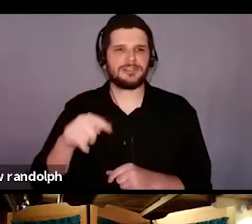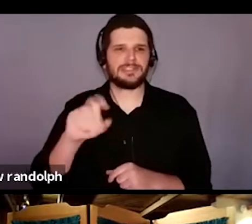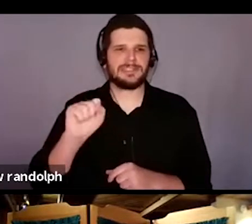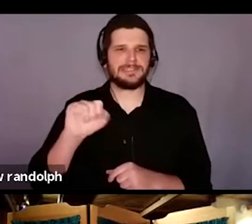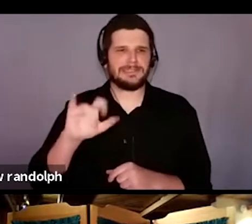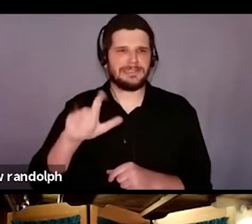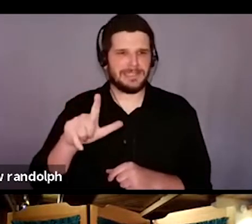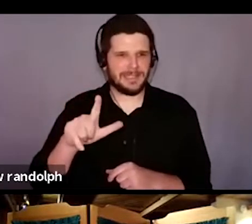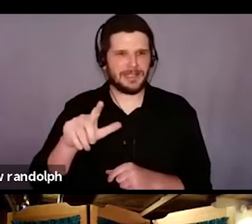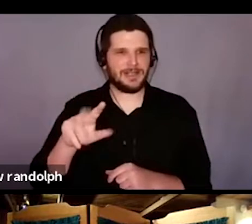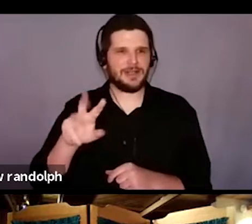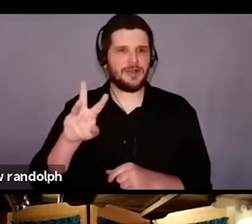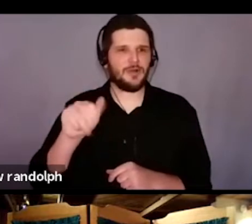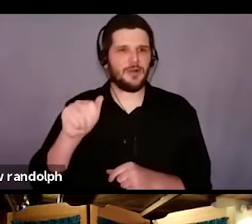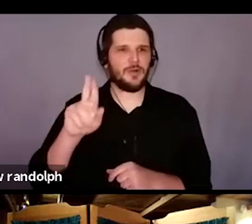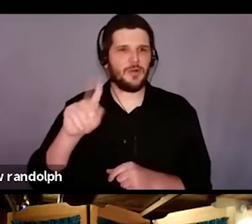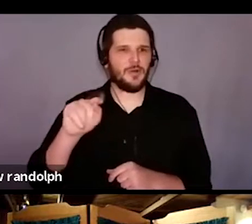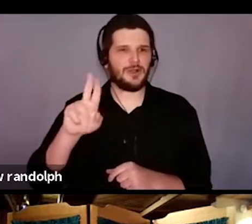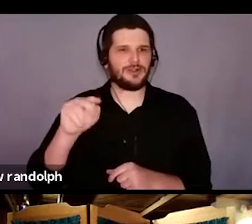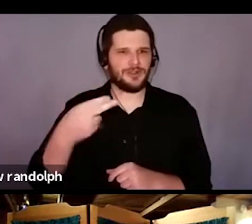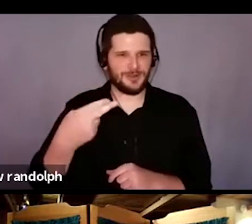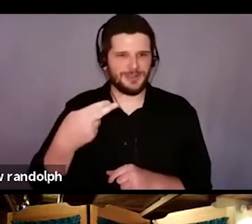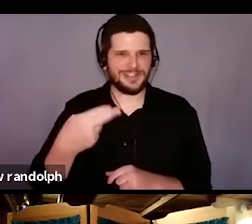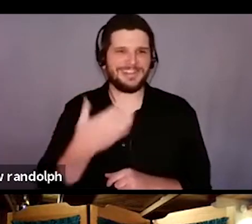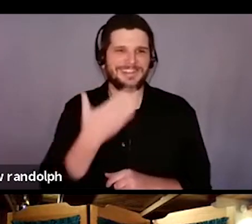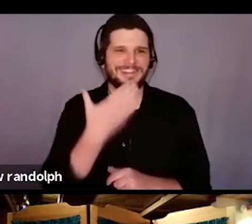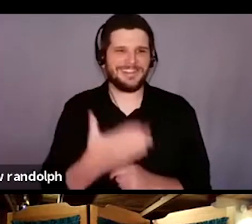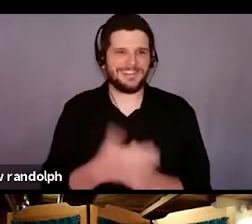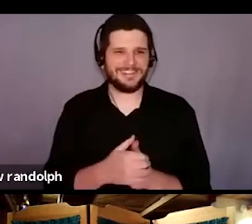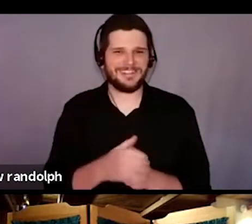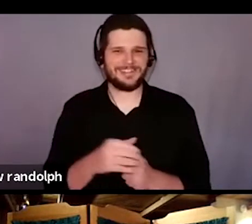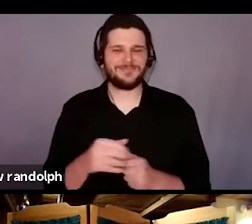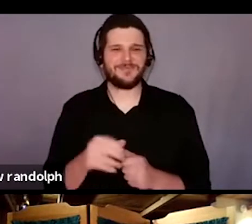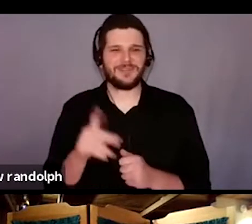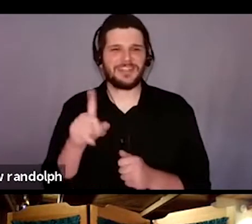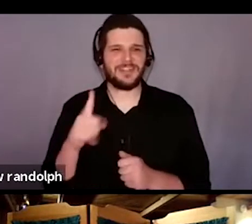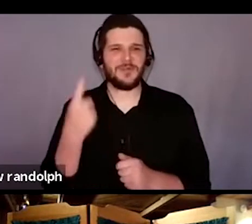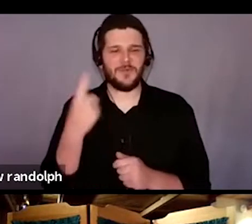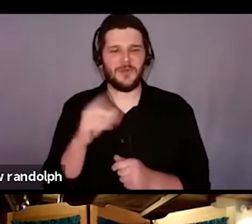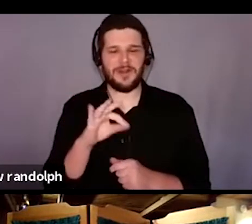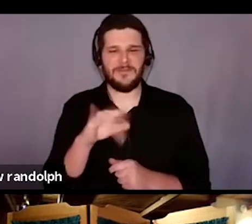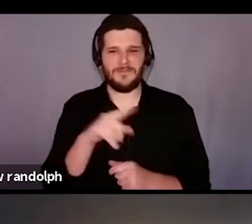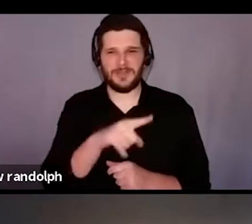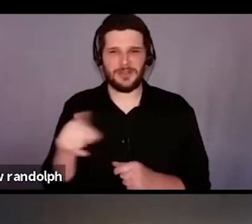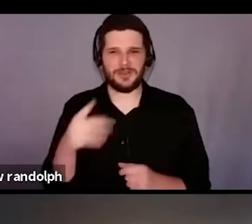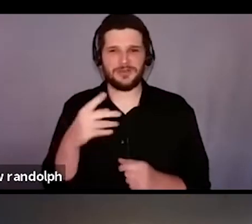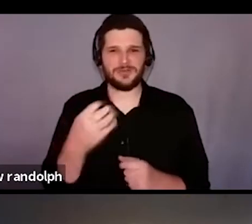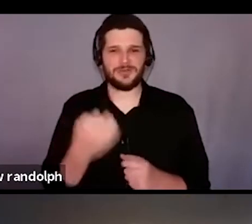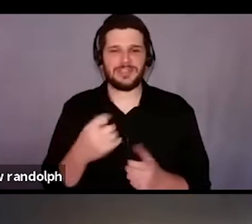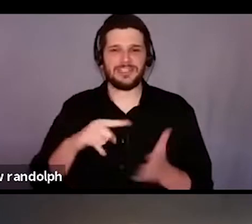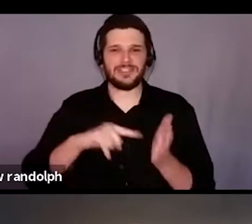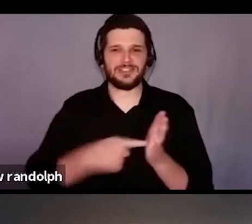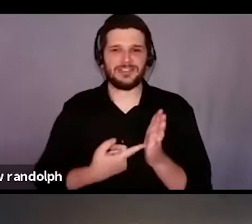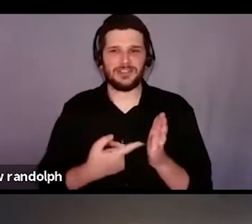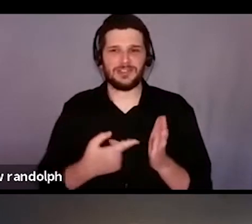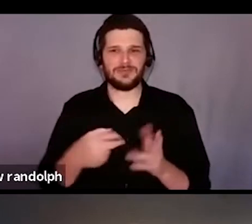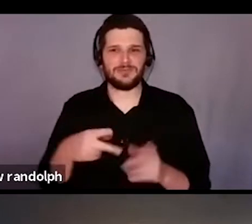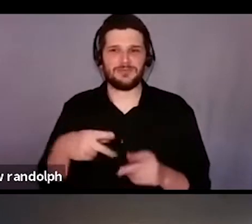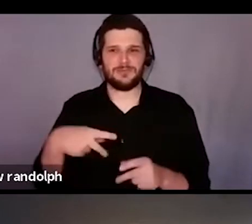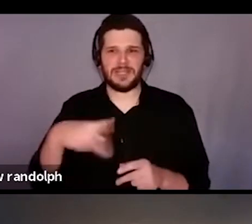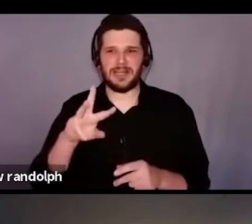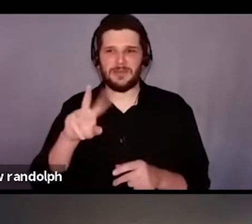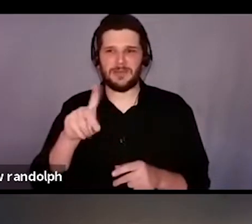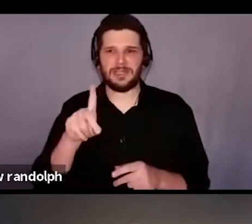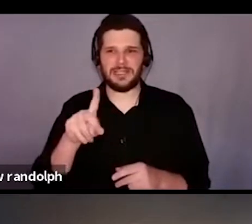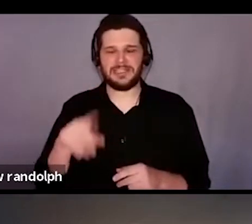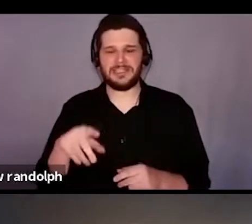Um, yeah, so did one of you want to get us started talking about PWD rates? Would you like me